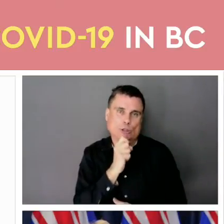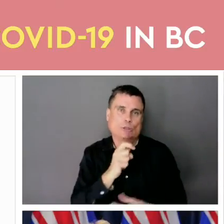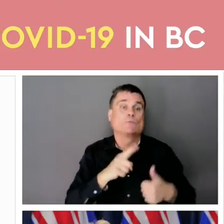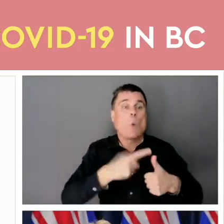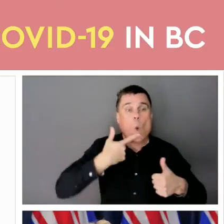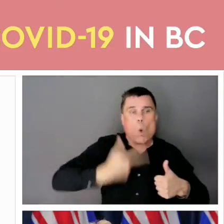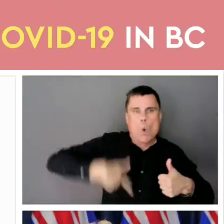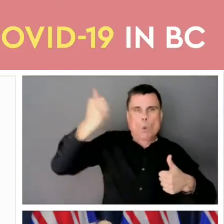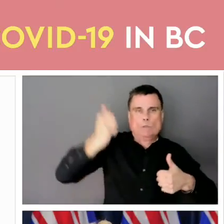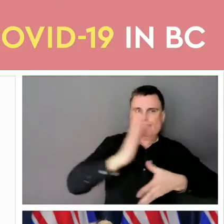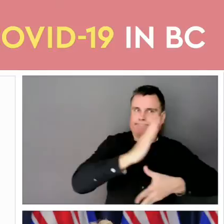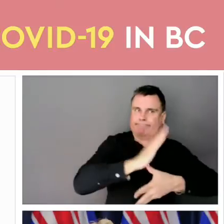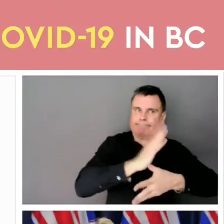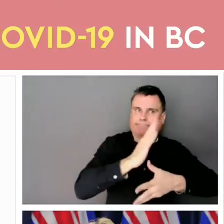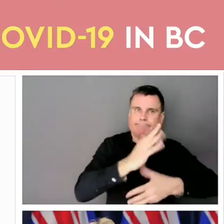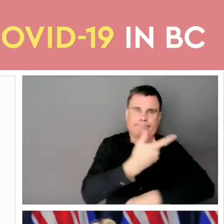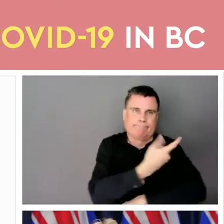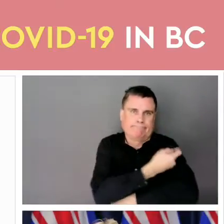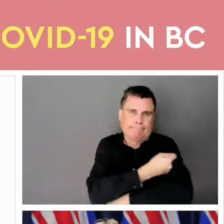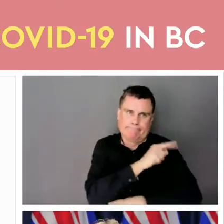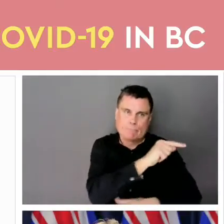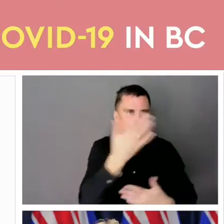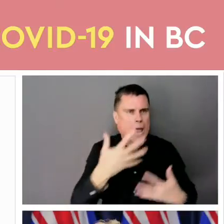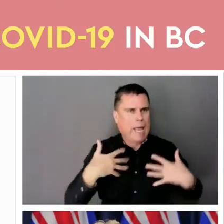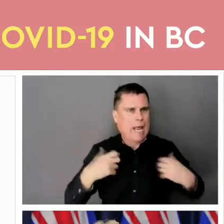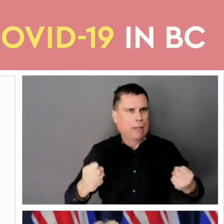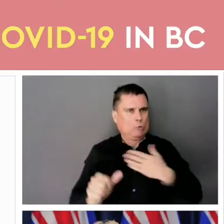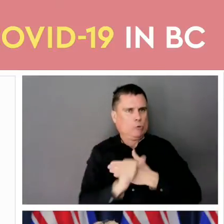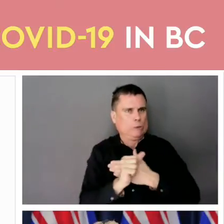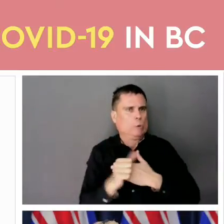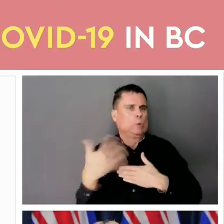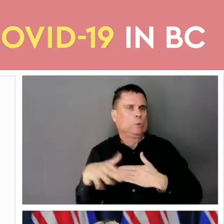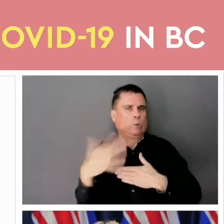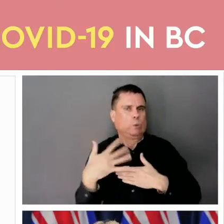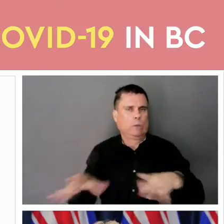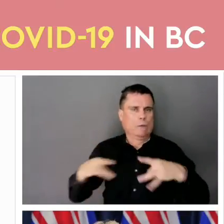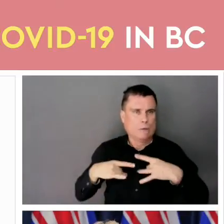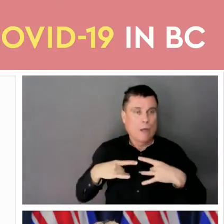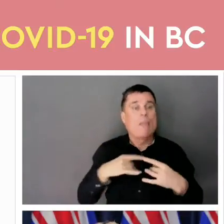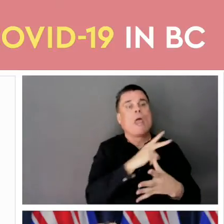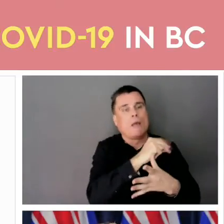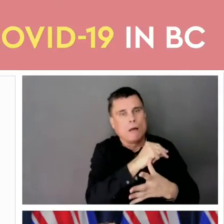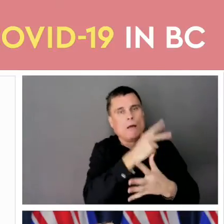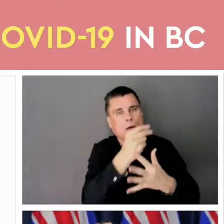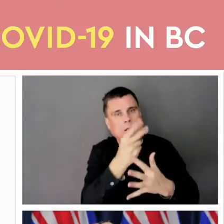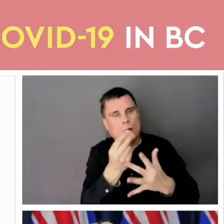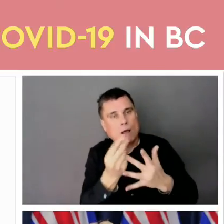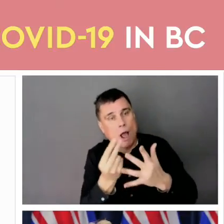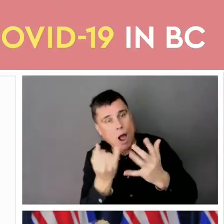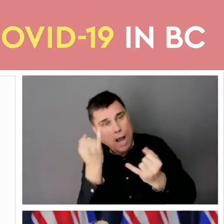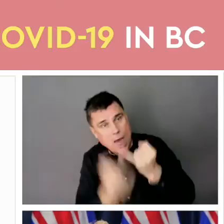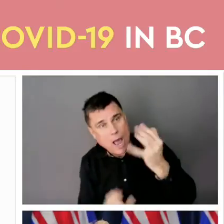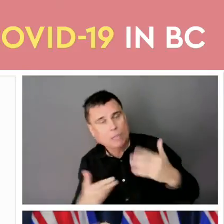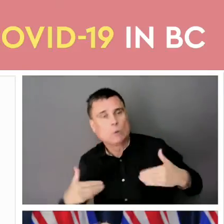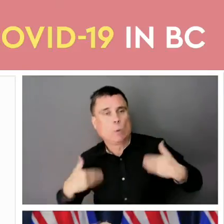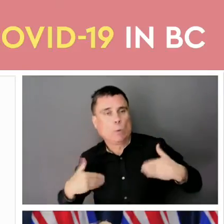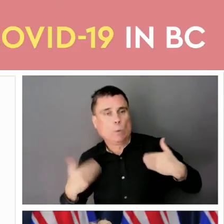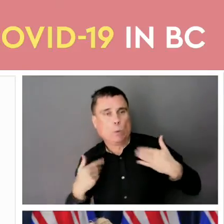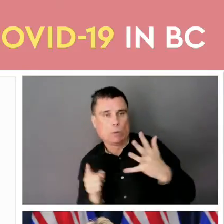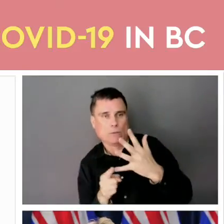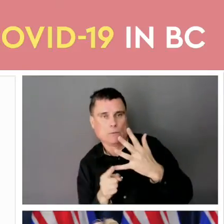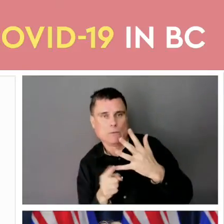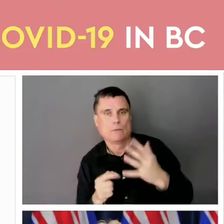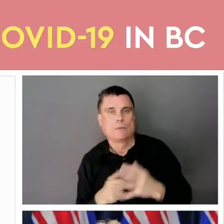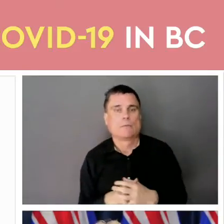have seen for the past year, and going through to our young adults in the province. Today, we're setting out an approximate